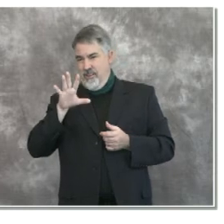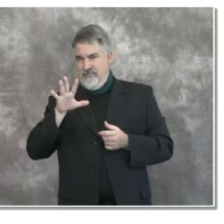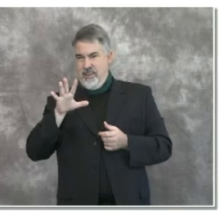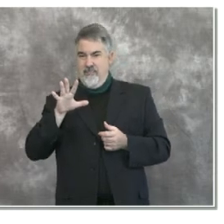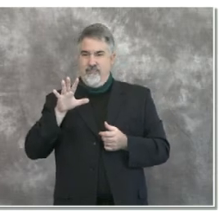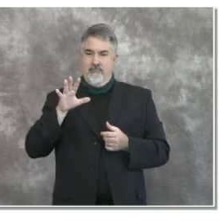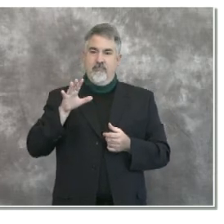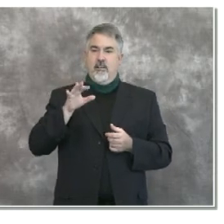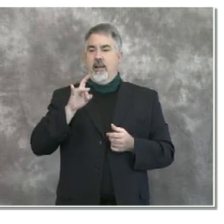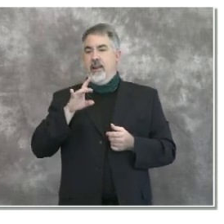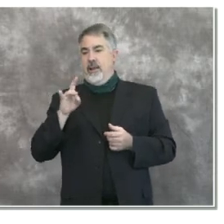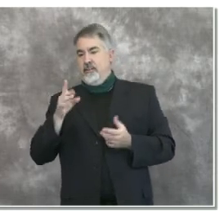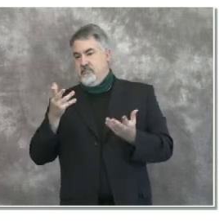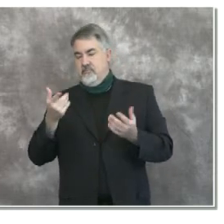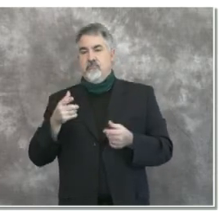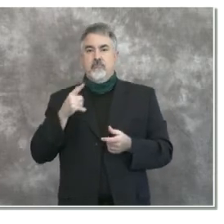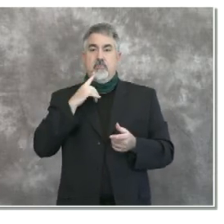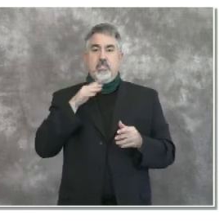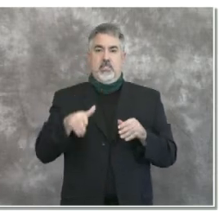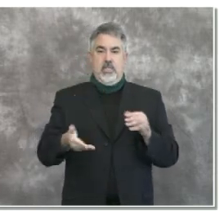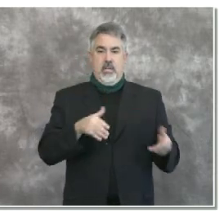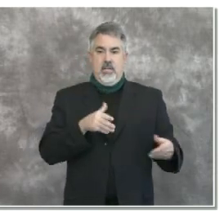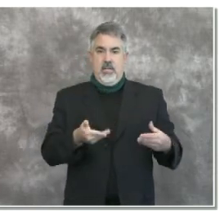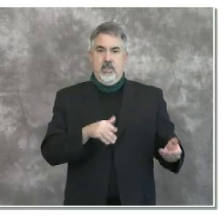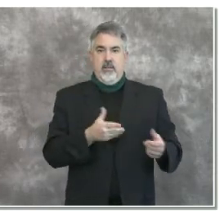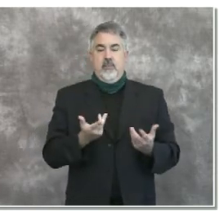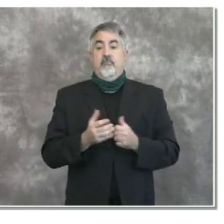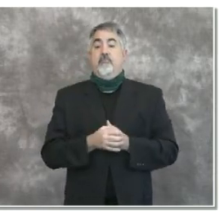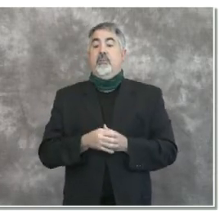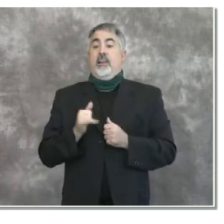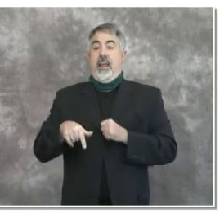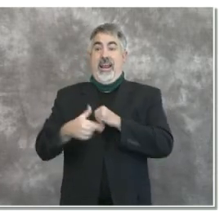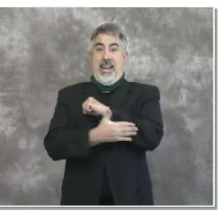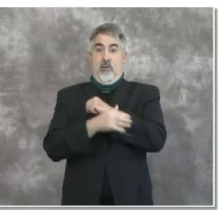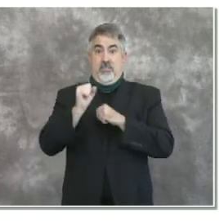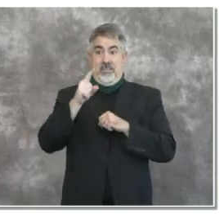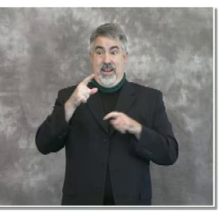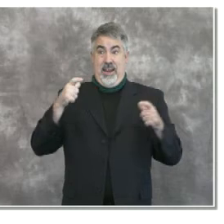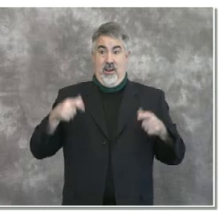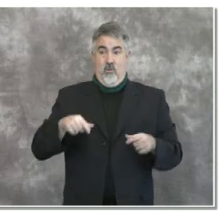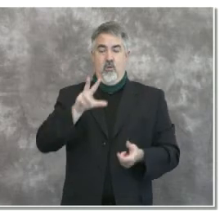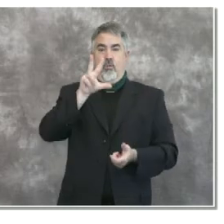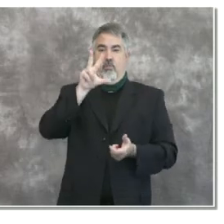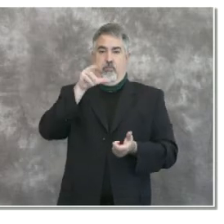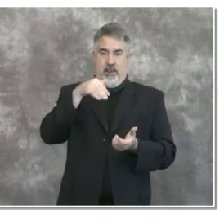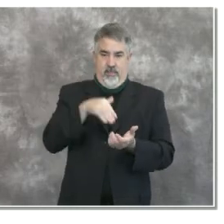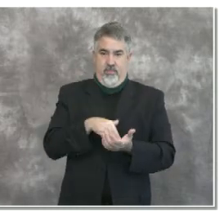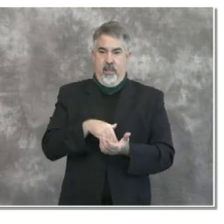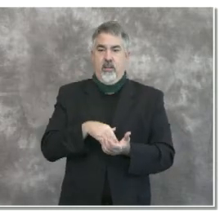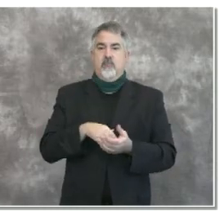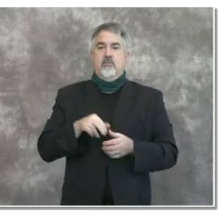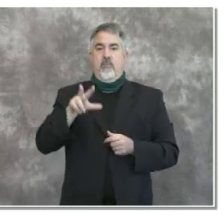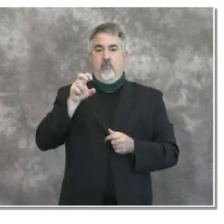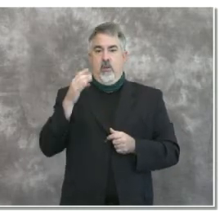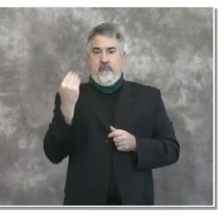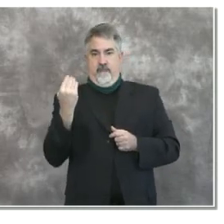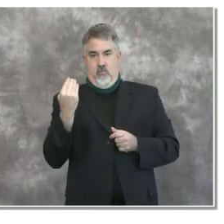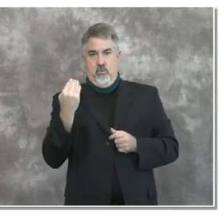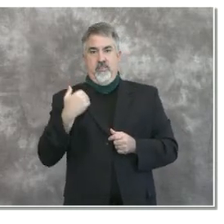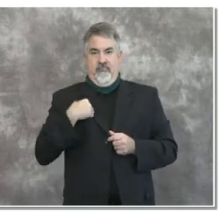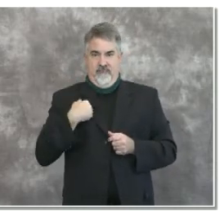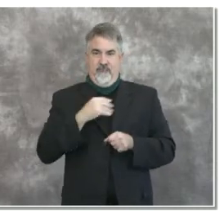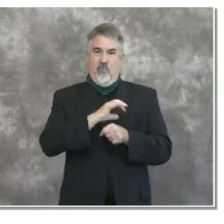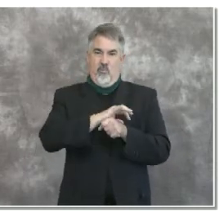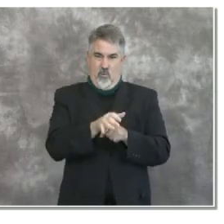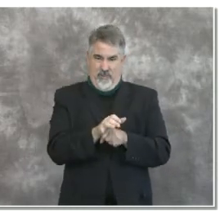1,788 deaths. Today, for this county of San Diego, we are reporting 3,314